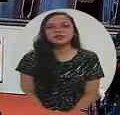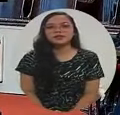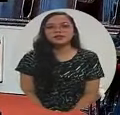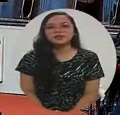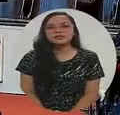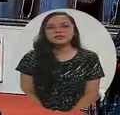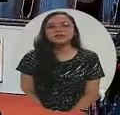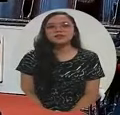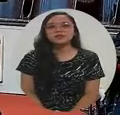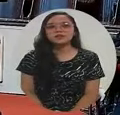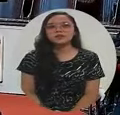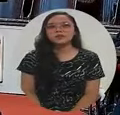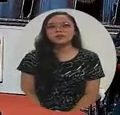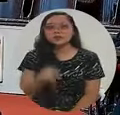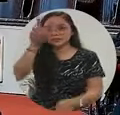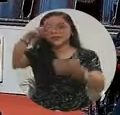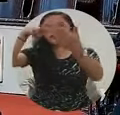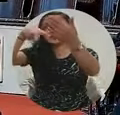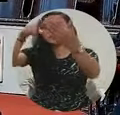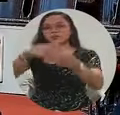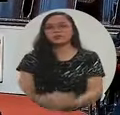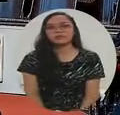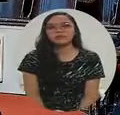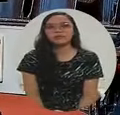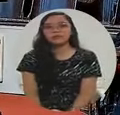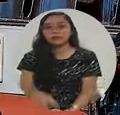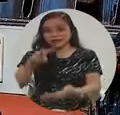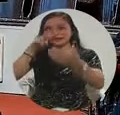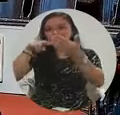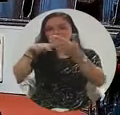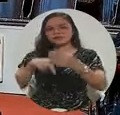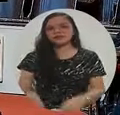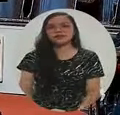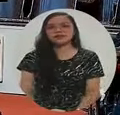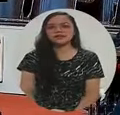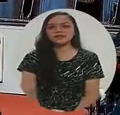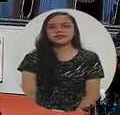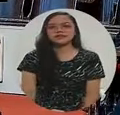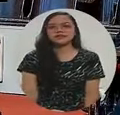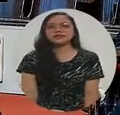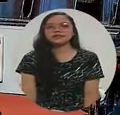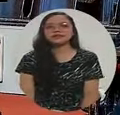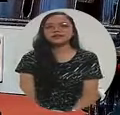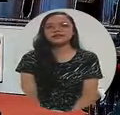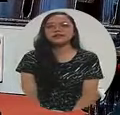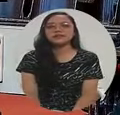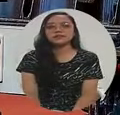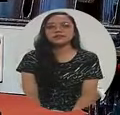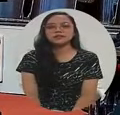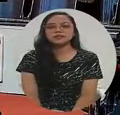says, John 11:35. Jesus wept. Jesus wept. Jesus wept. The following